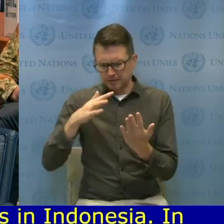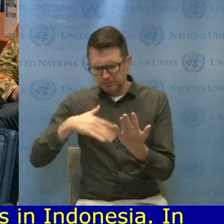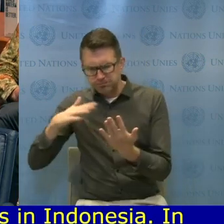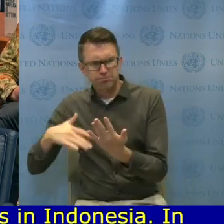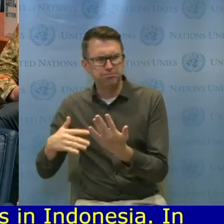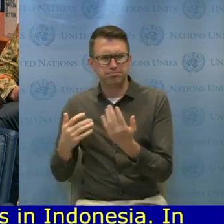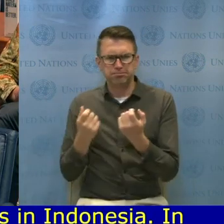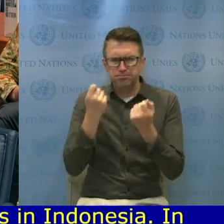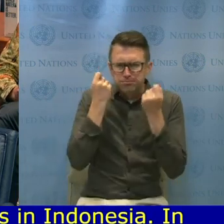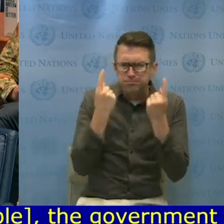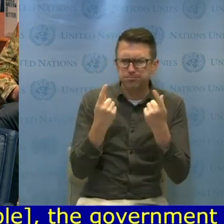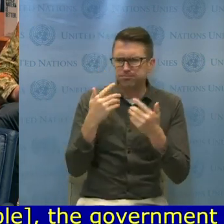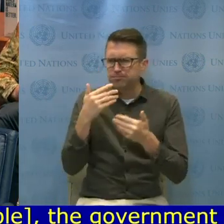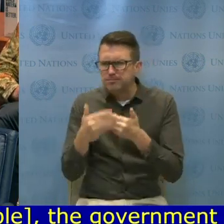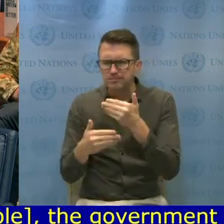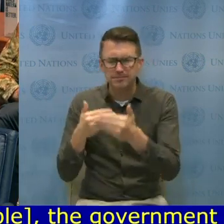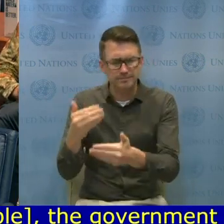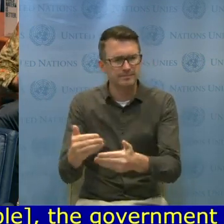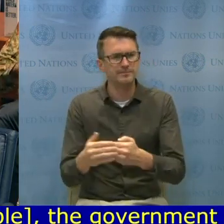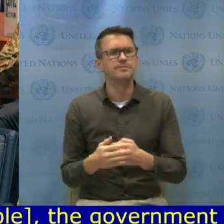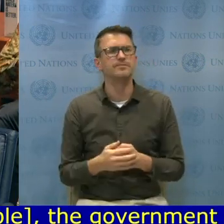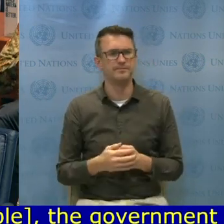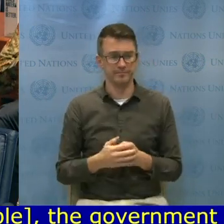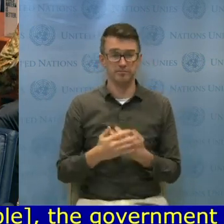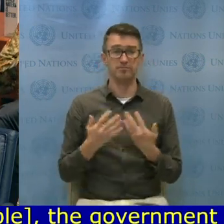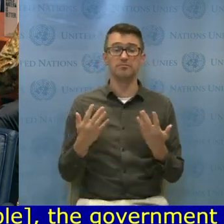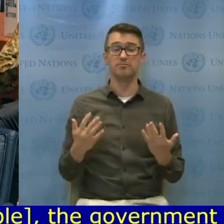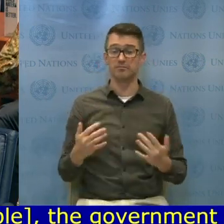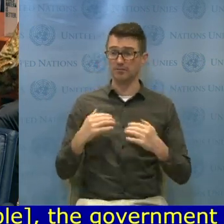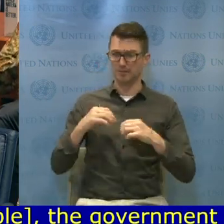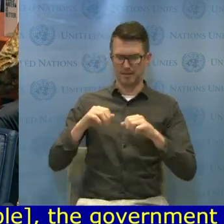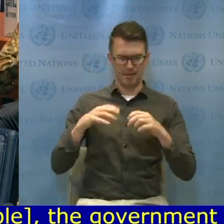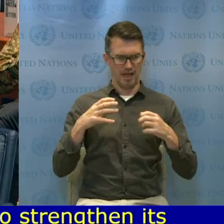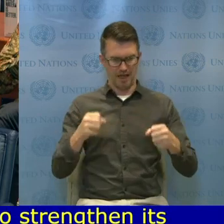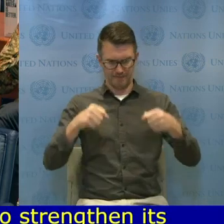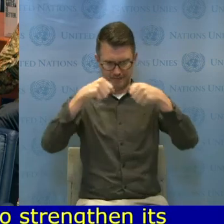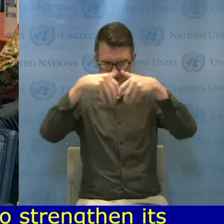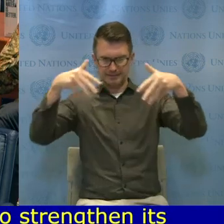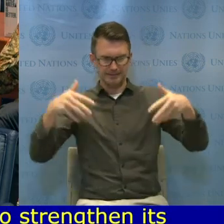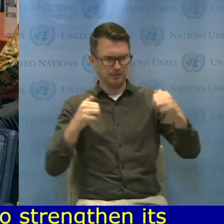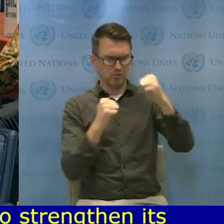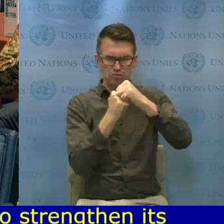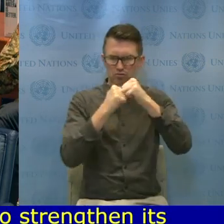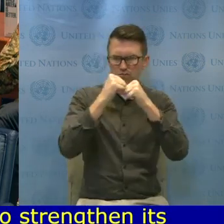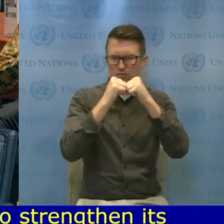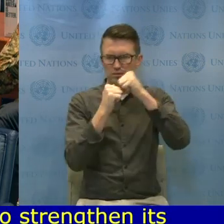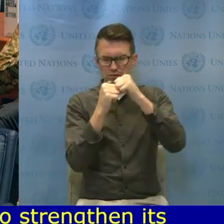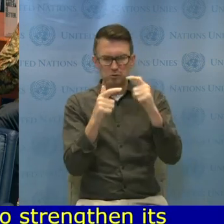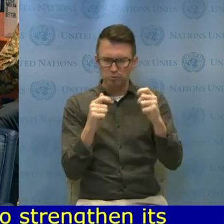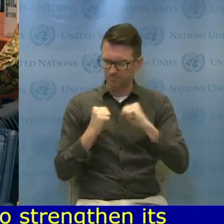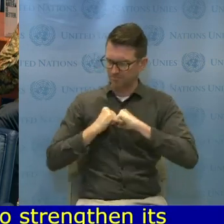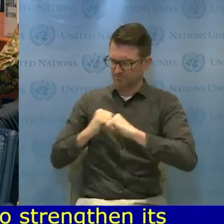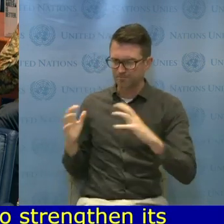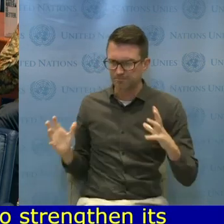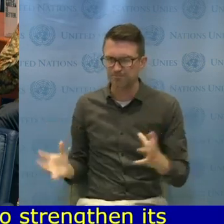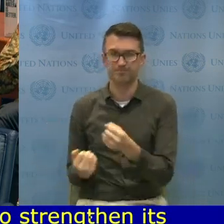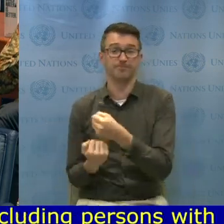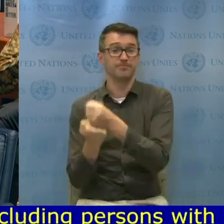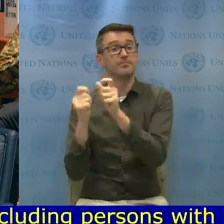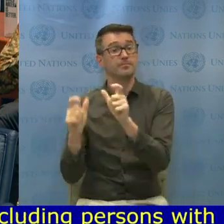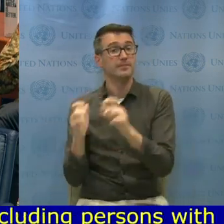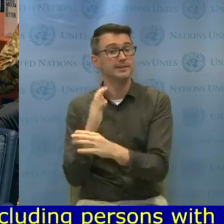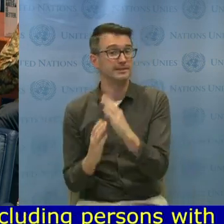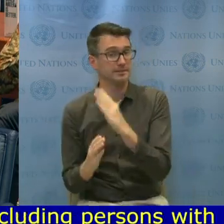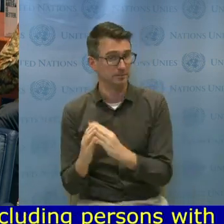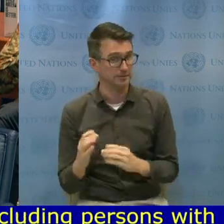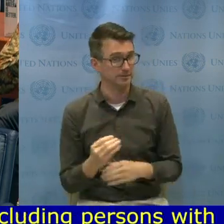promote and protect human rights for all, including persons with disabilities. In this context, The breakthrough in the effort to